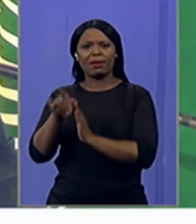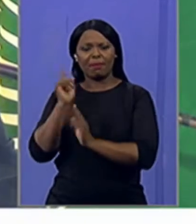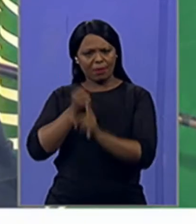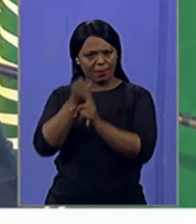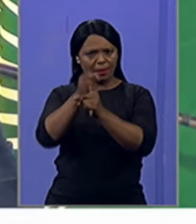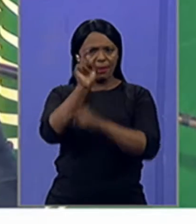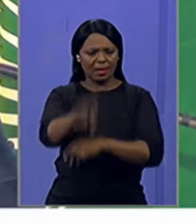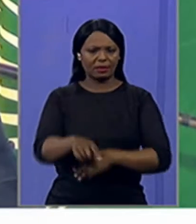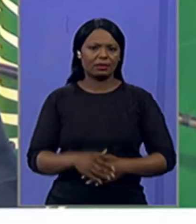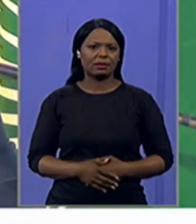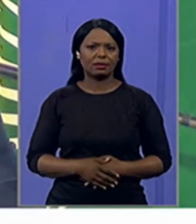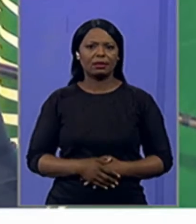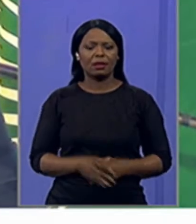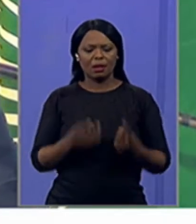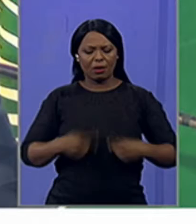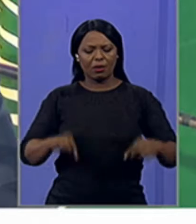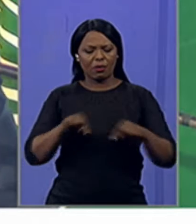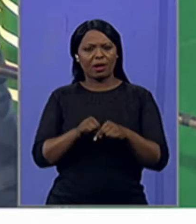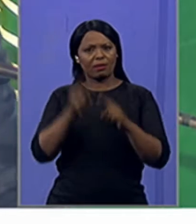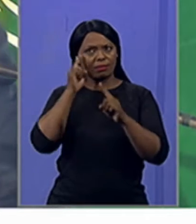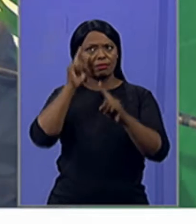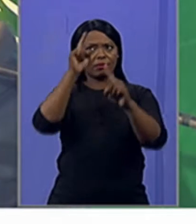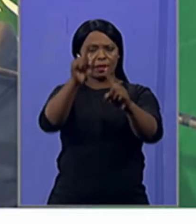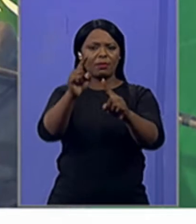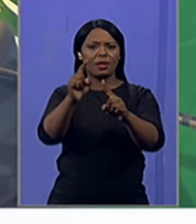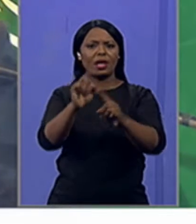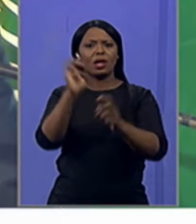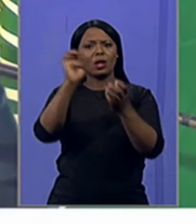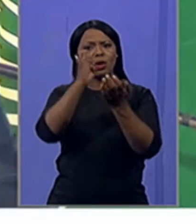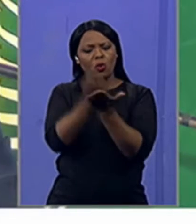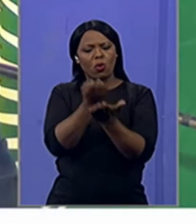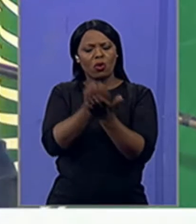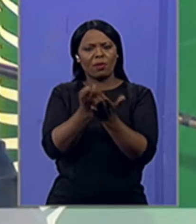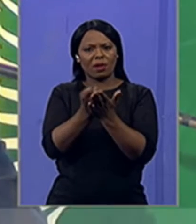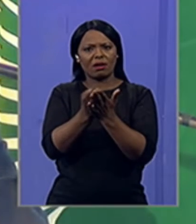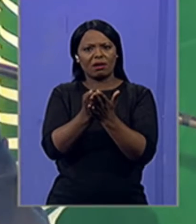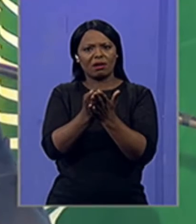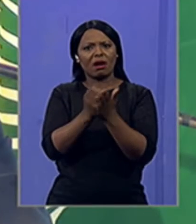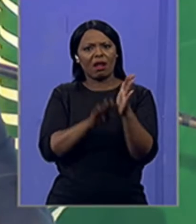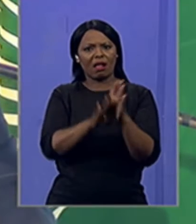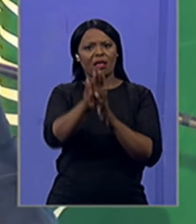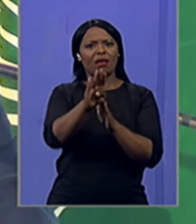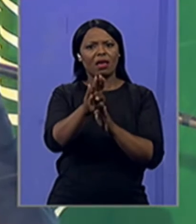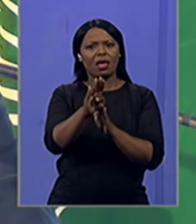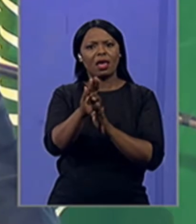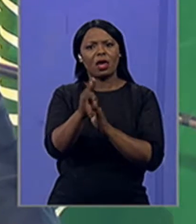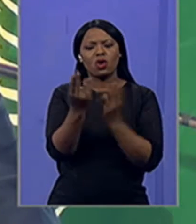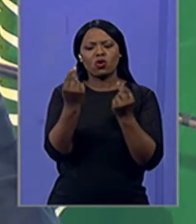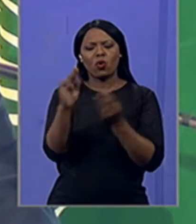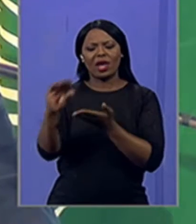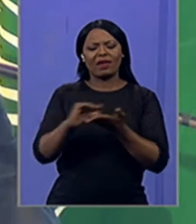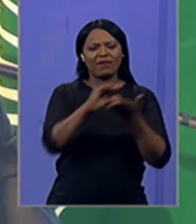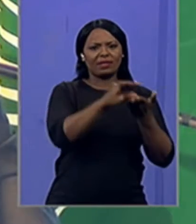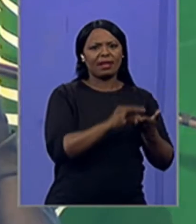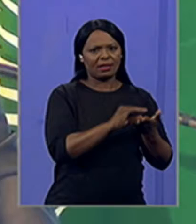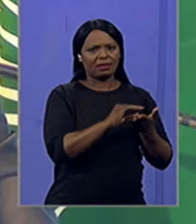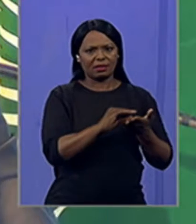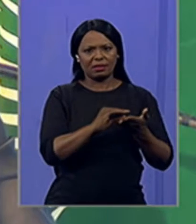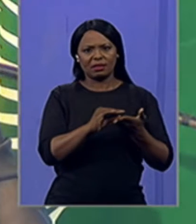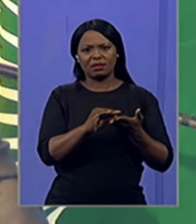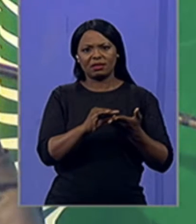the momentum of economic recovery that these new investments